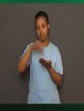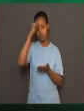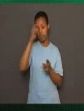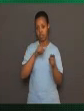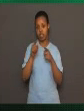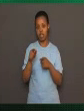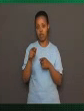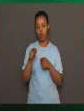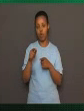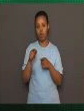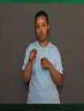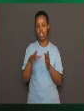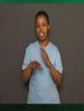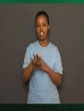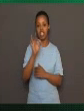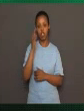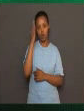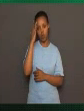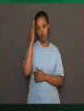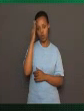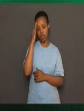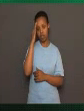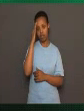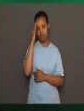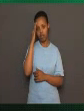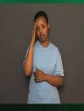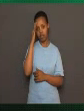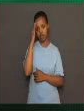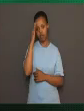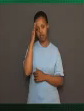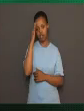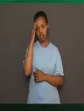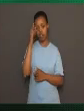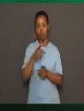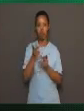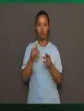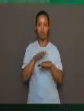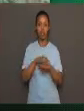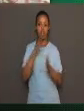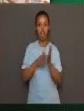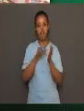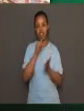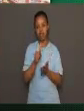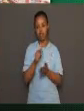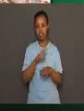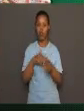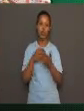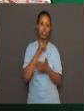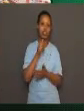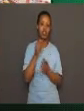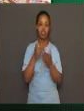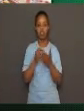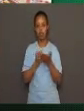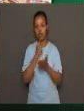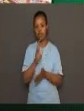is being acquired is not apparent as it is taking place. An example